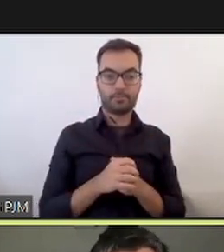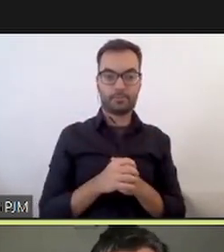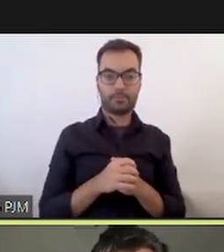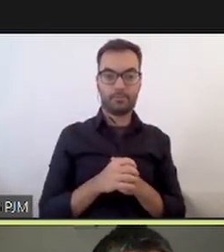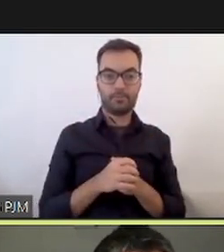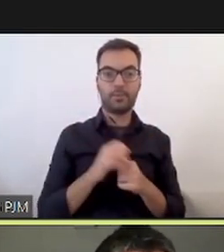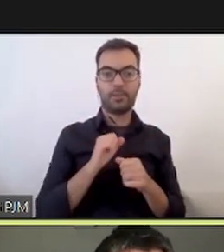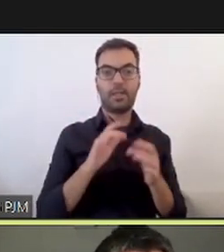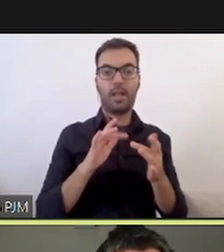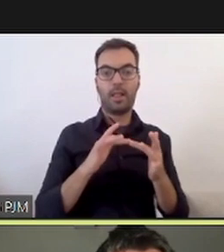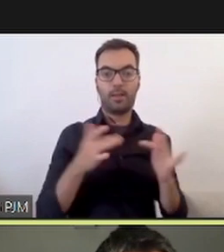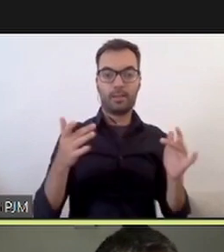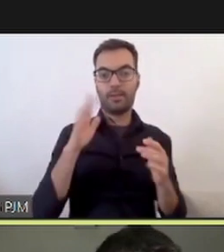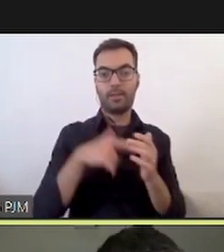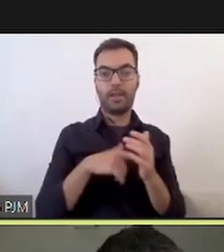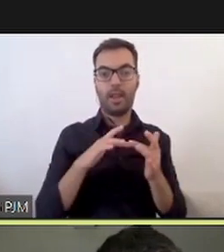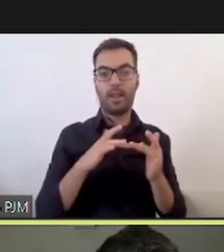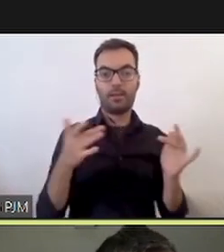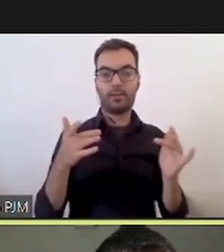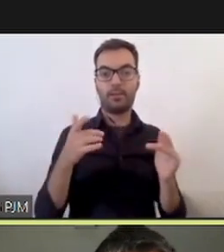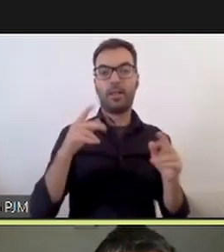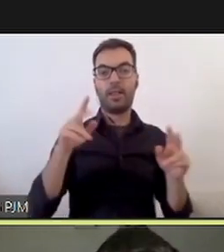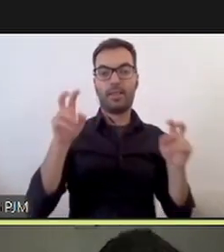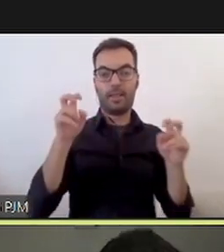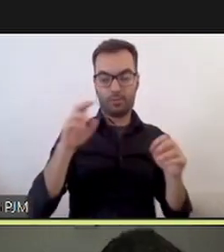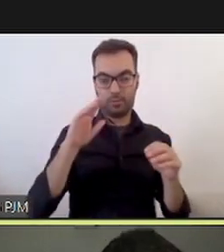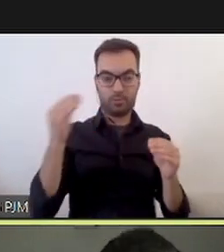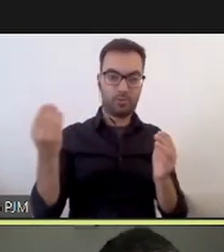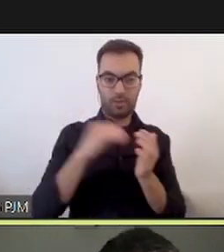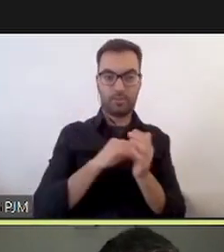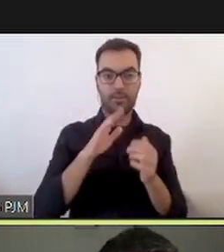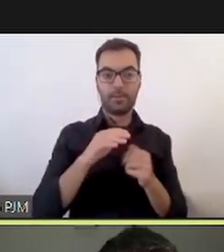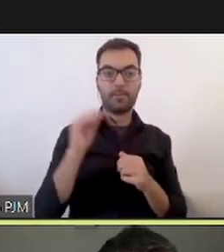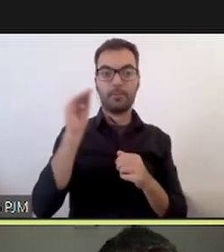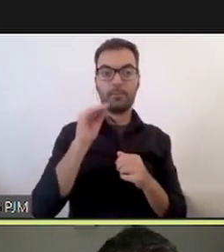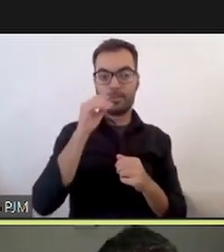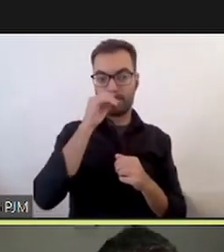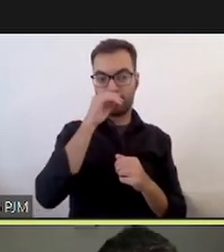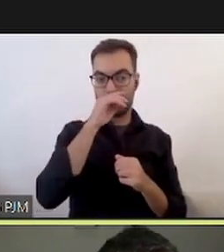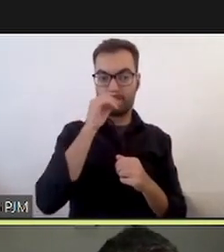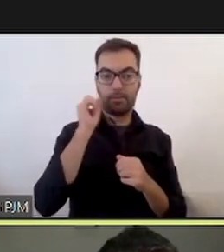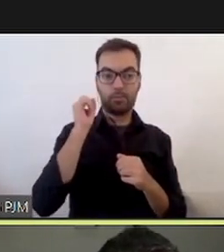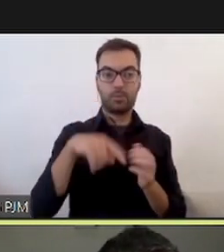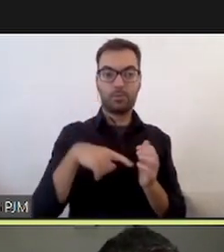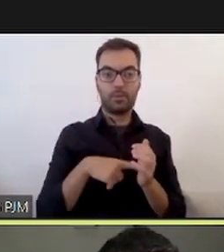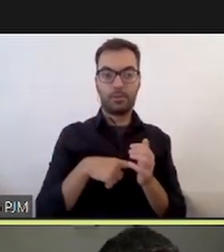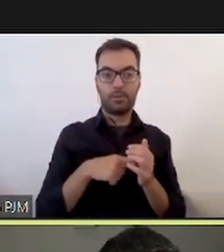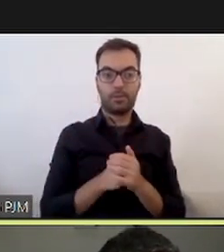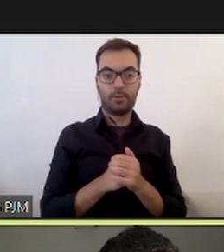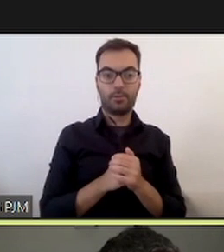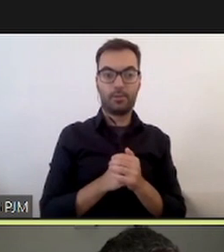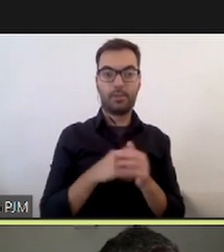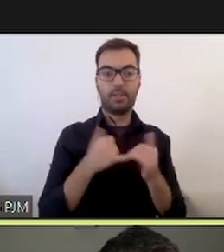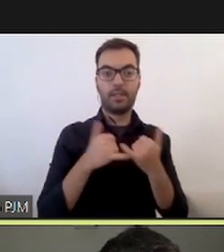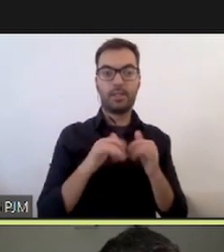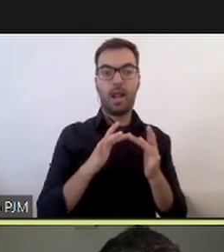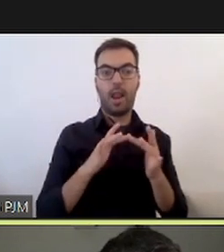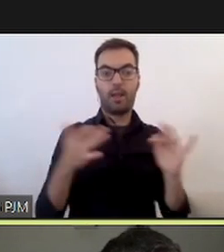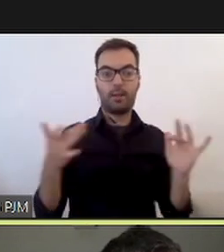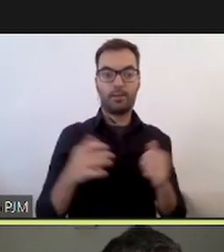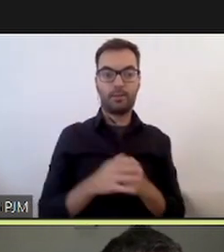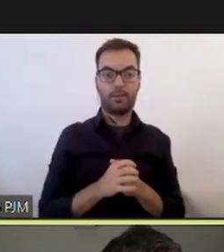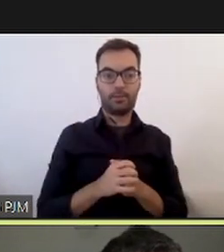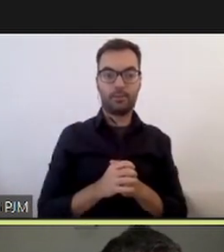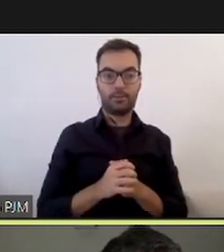link, even this link having some title, but also there is another link. Okay, this